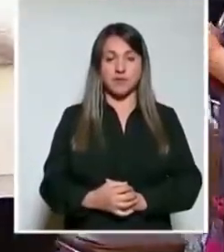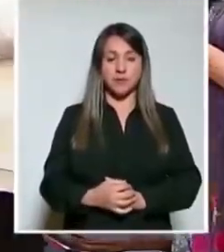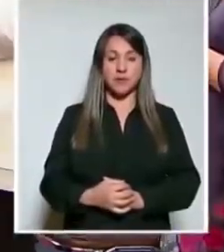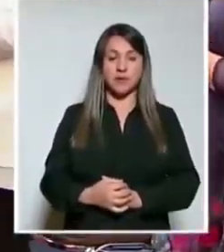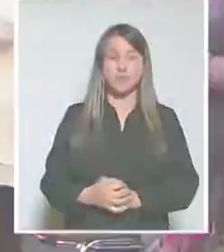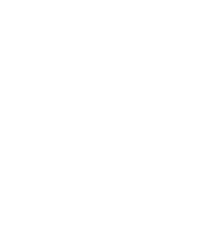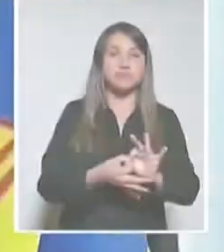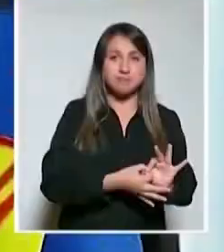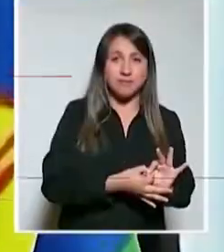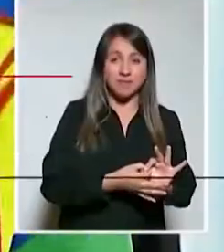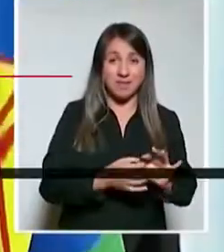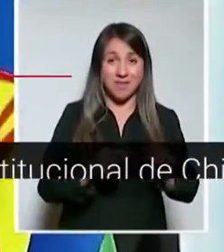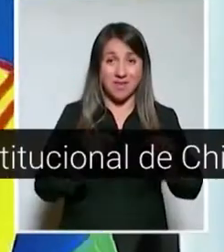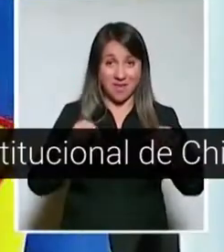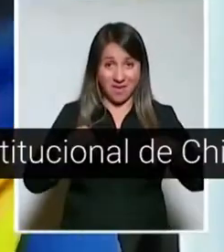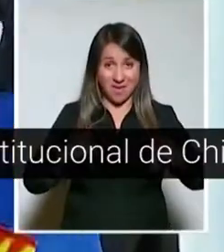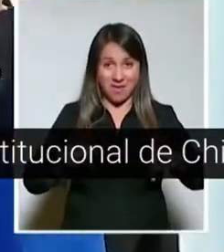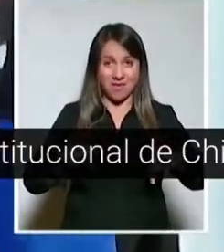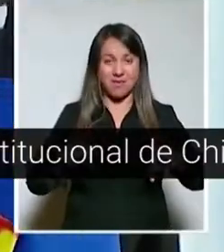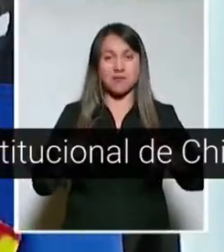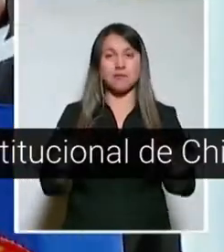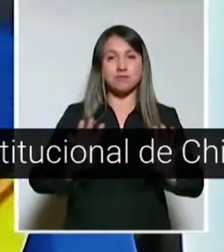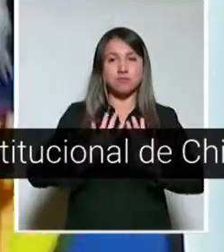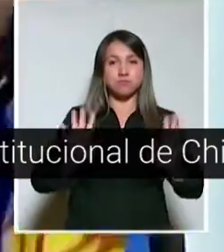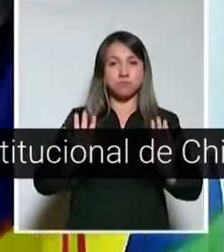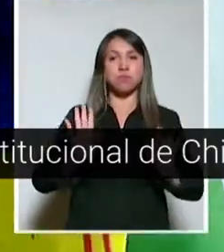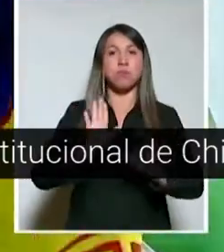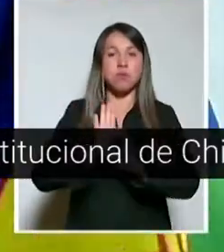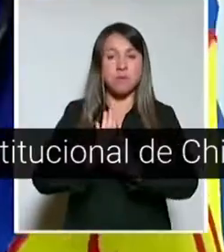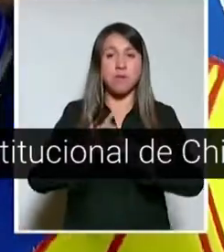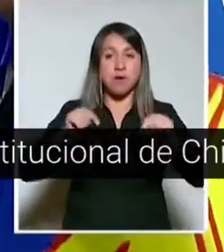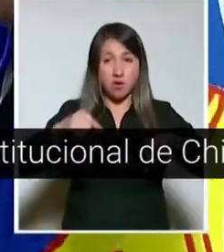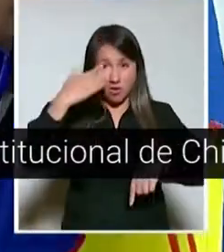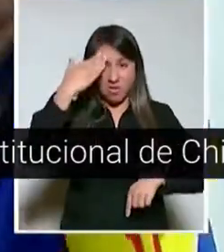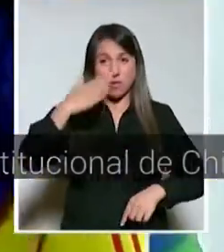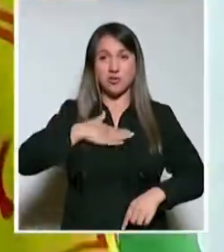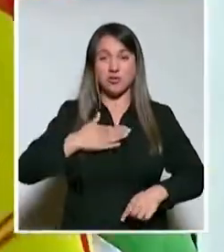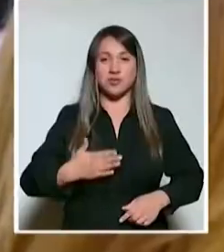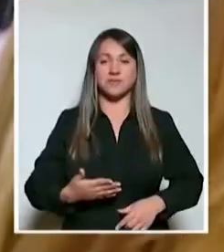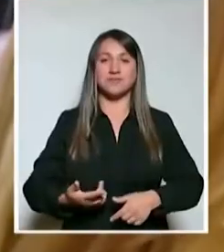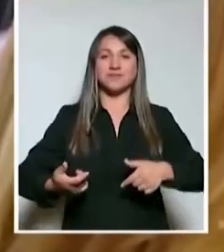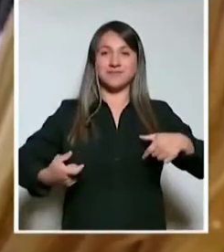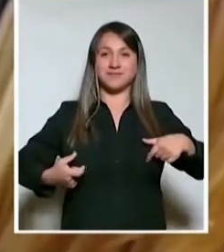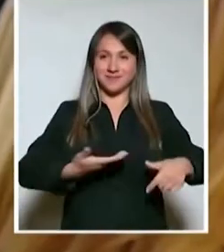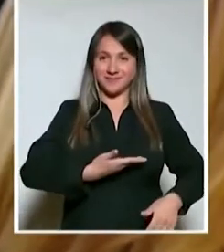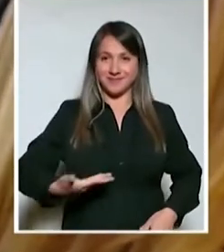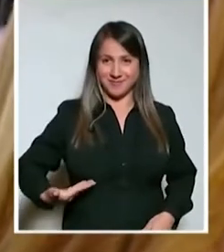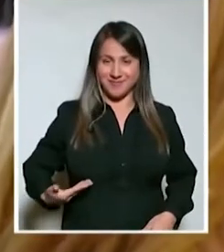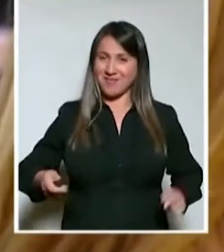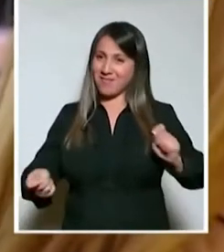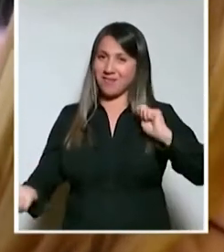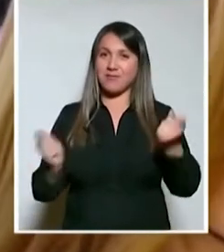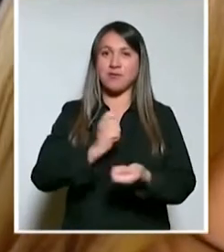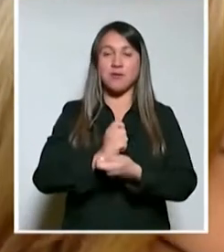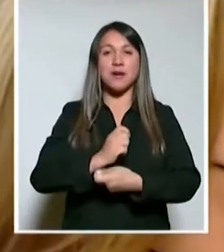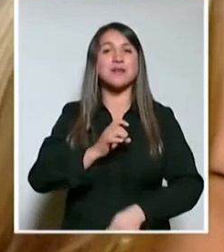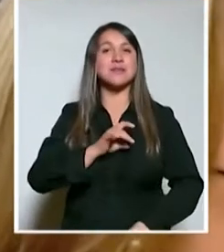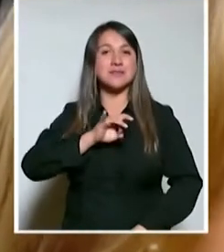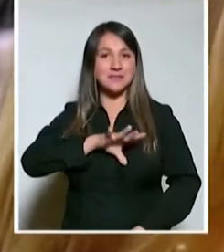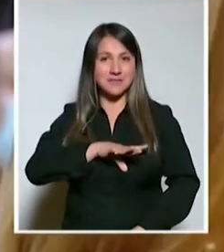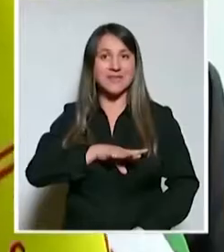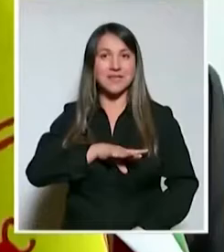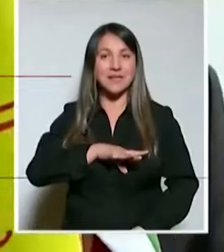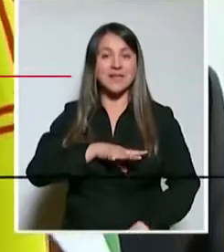Monday. Esta convención que hoy día me toca presidir transformará a Chile en